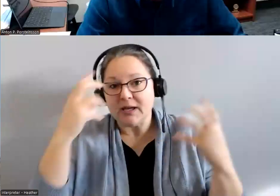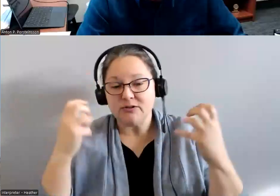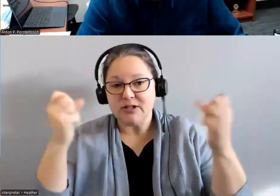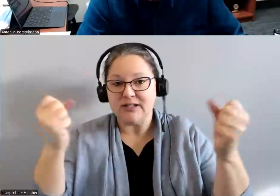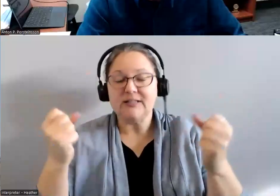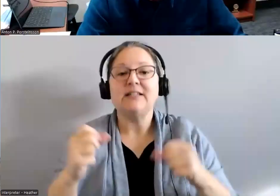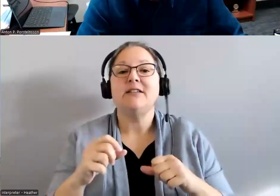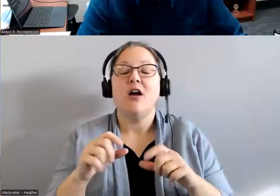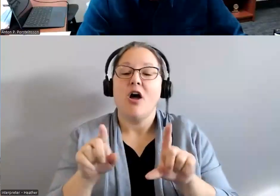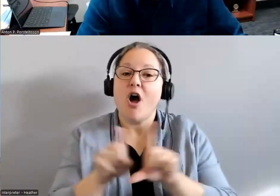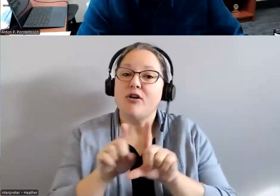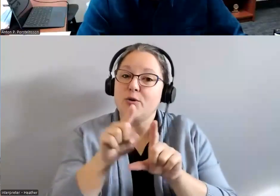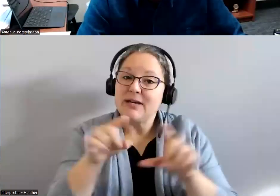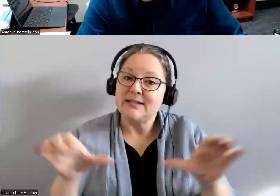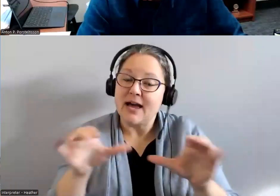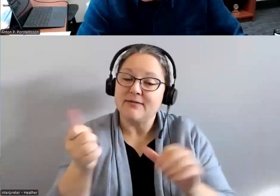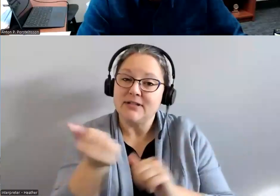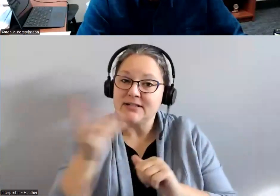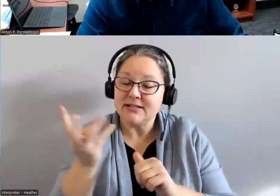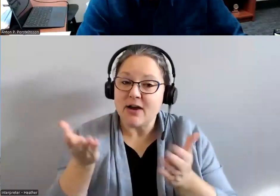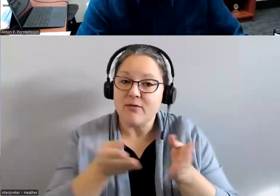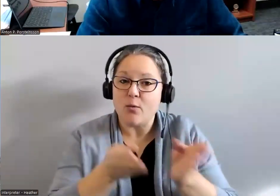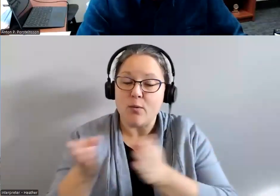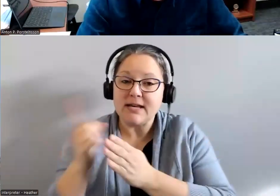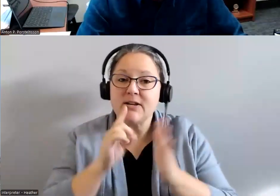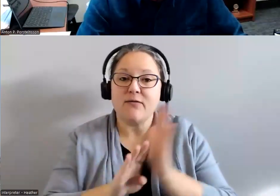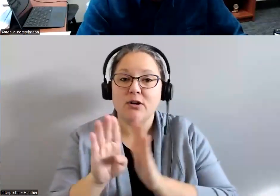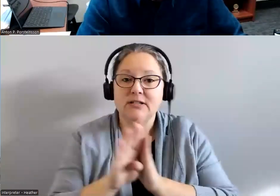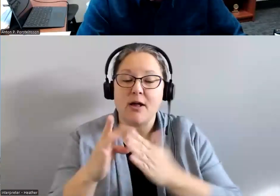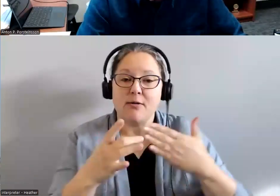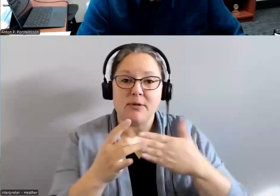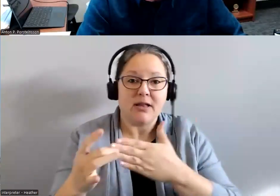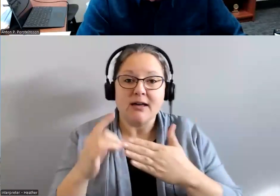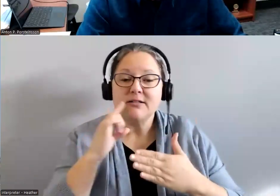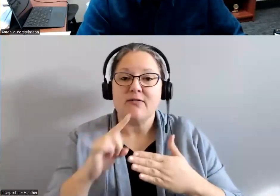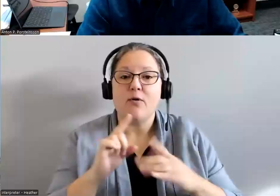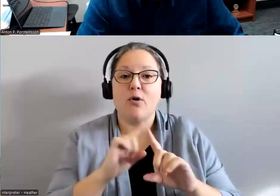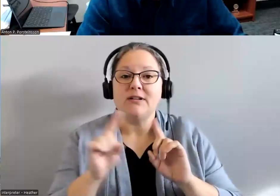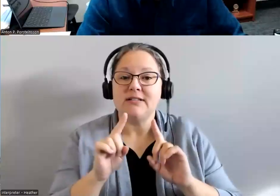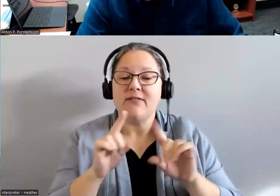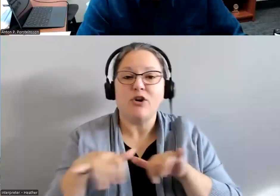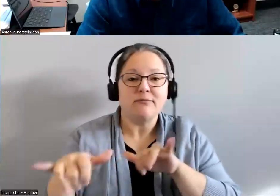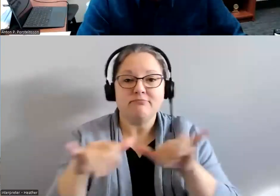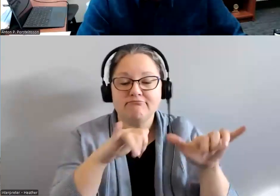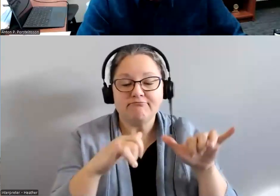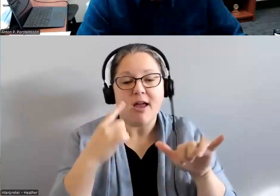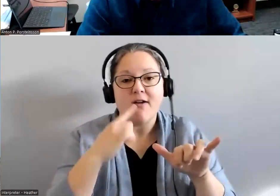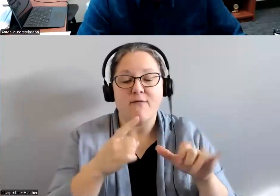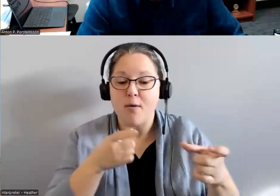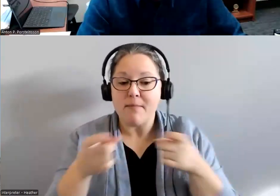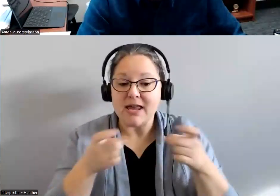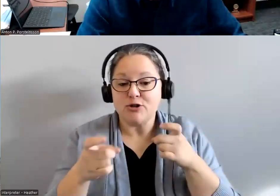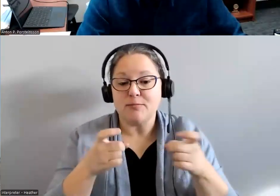active in several initiatives to develop guidelines to standardize definitions, assessments and management of